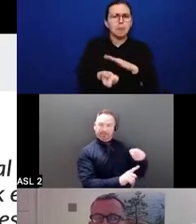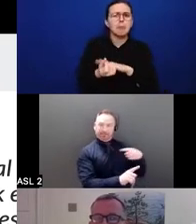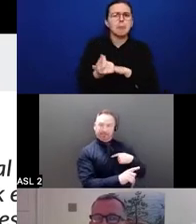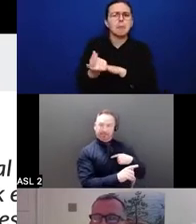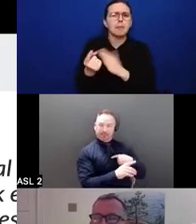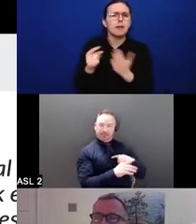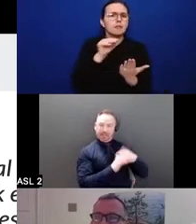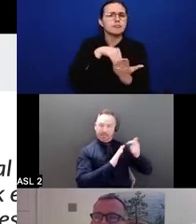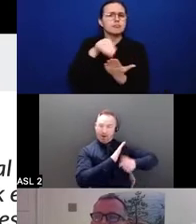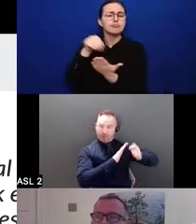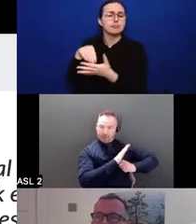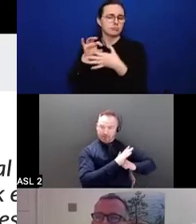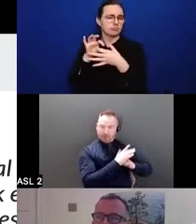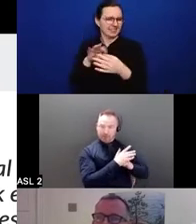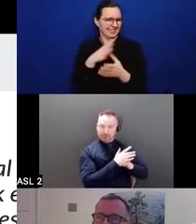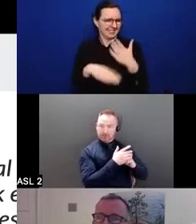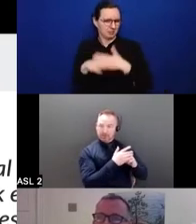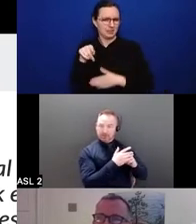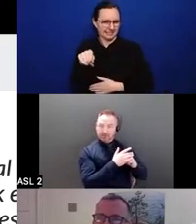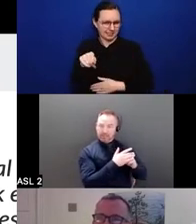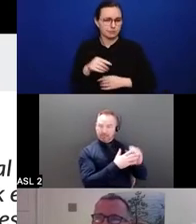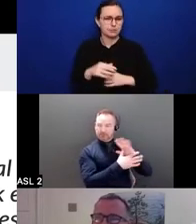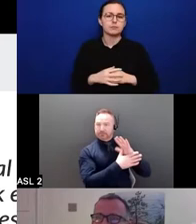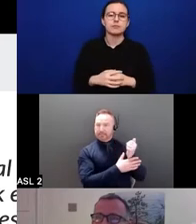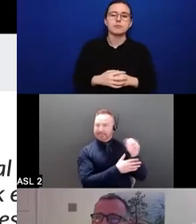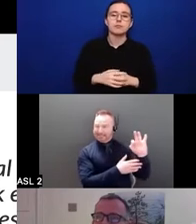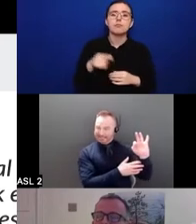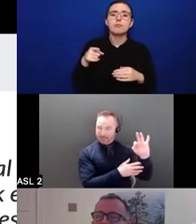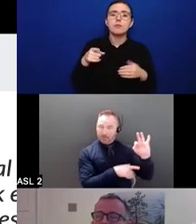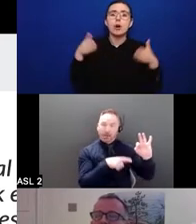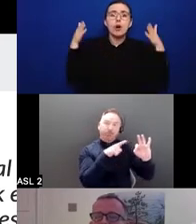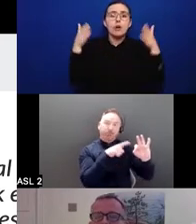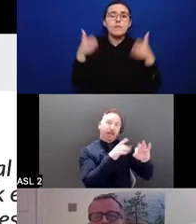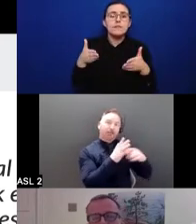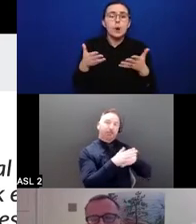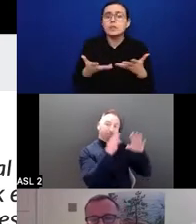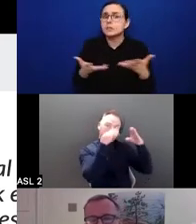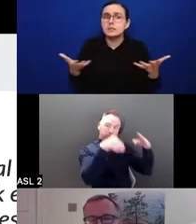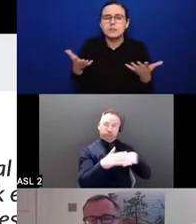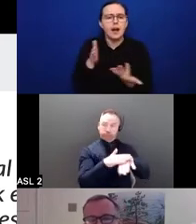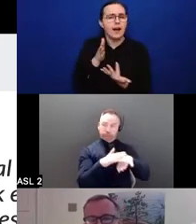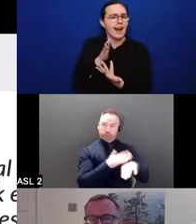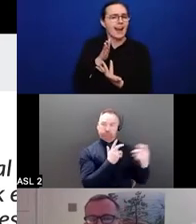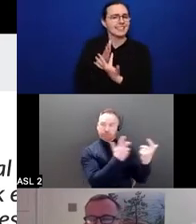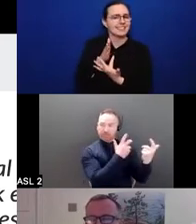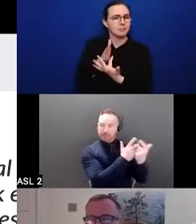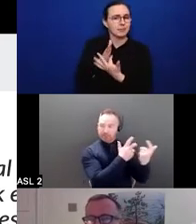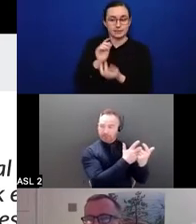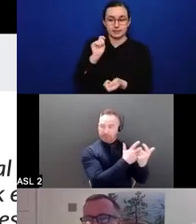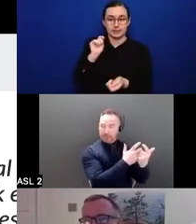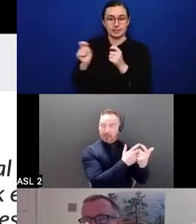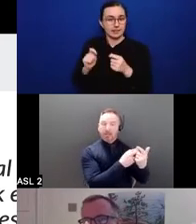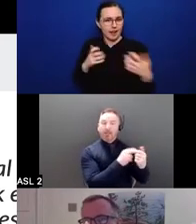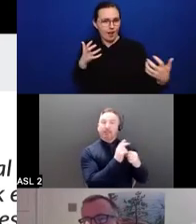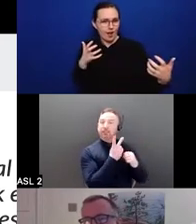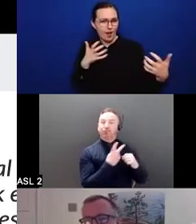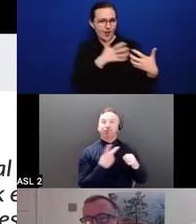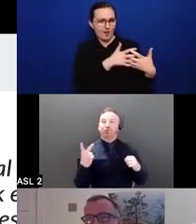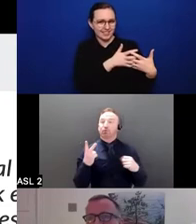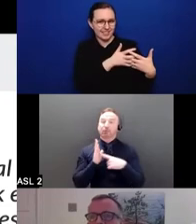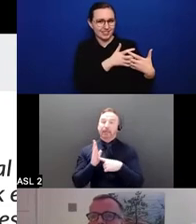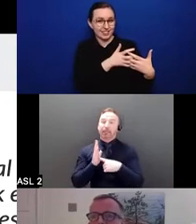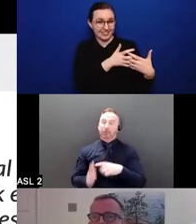the focus here is very much on accessibility and accommodation. These are two examples from Canadian